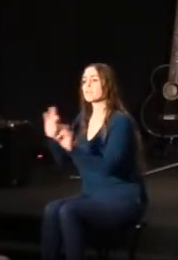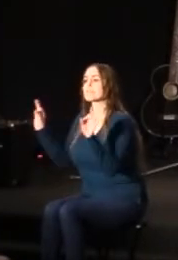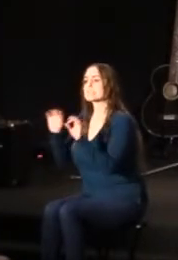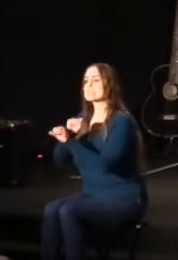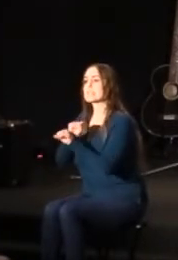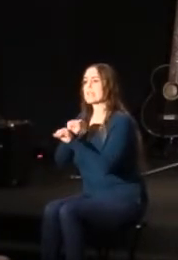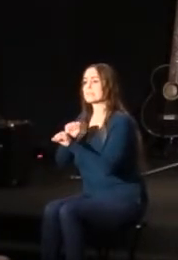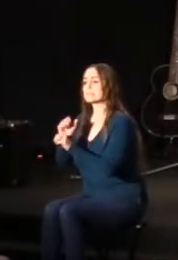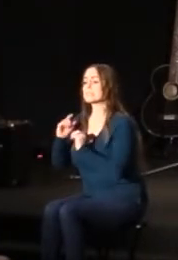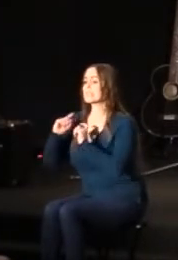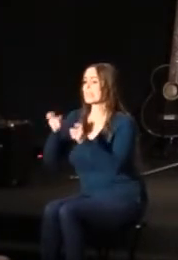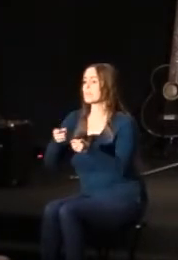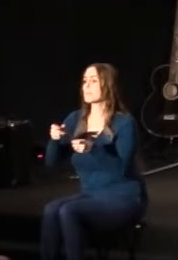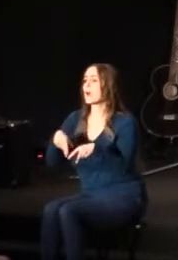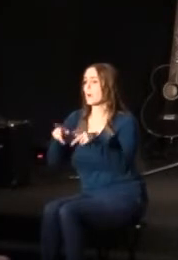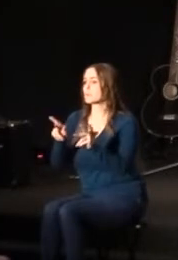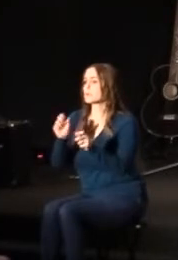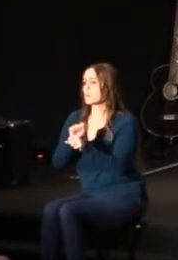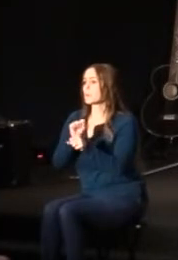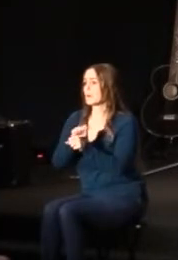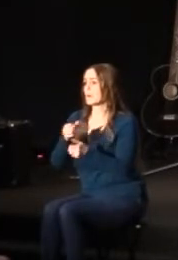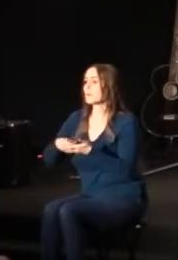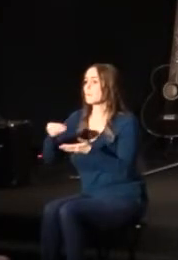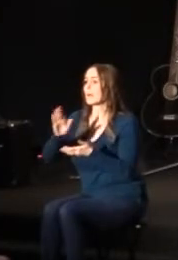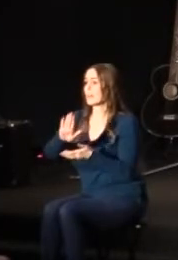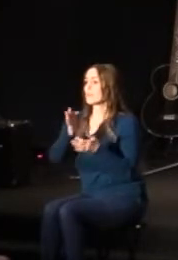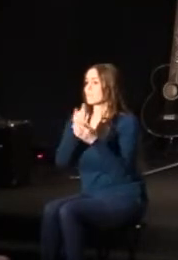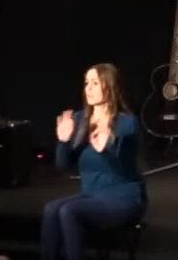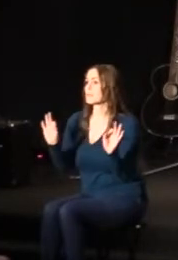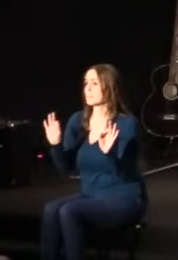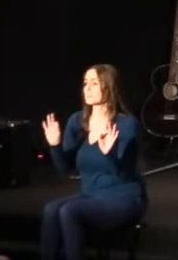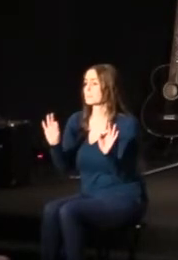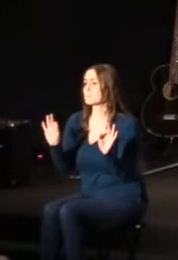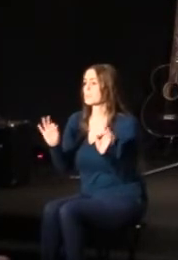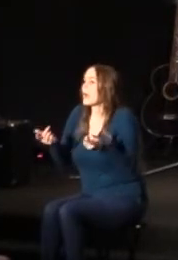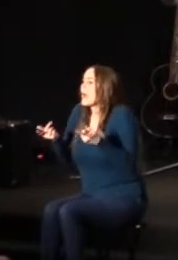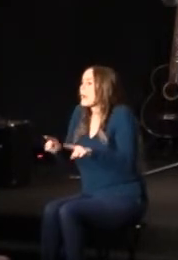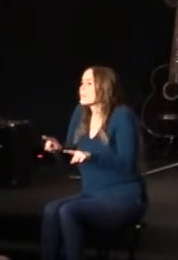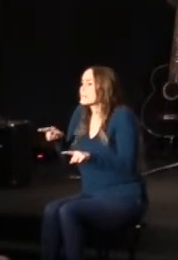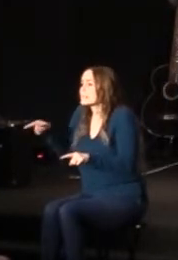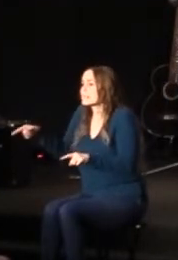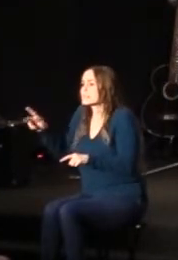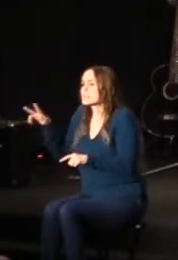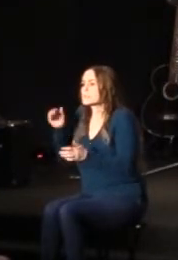work, to buy their freedom. And guess what happened to those 2,000 acres?